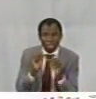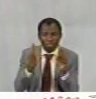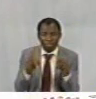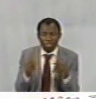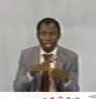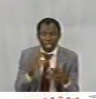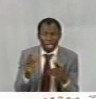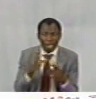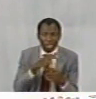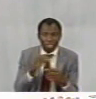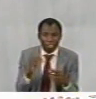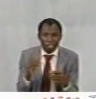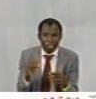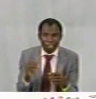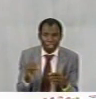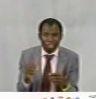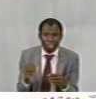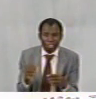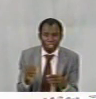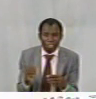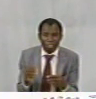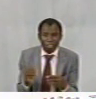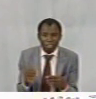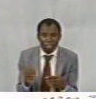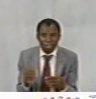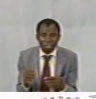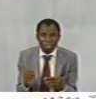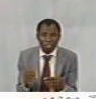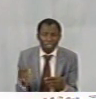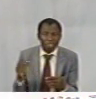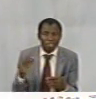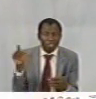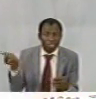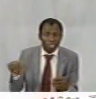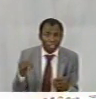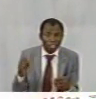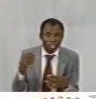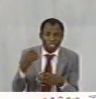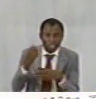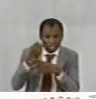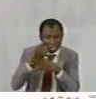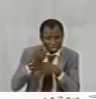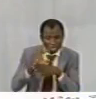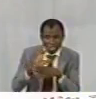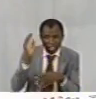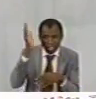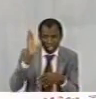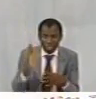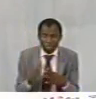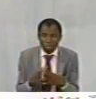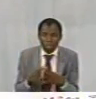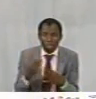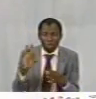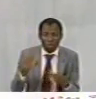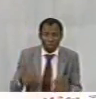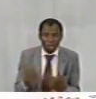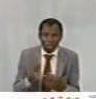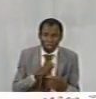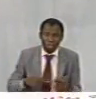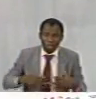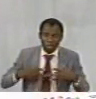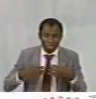find any trace of the embolism on her lung. Praise the Lord.